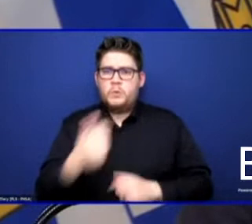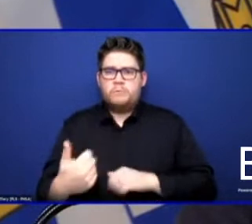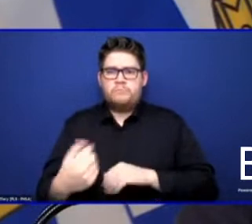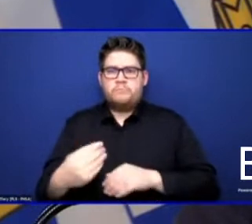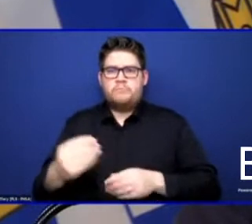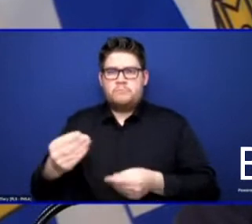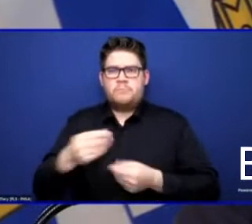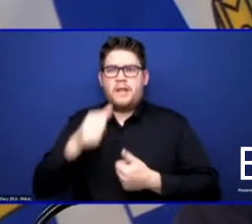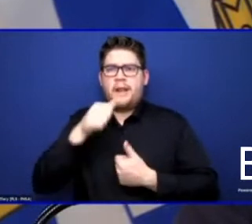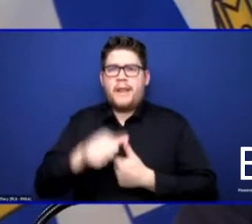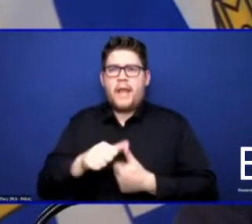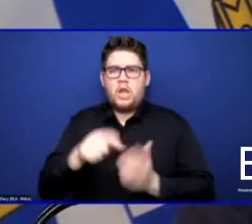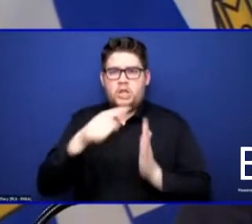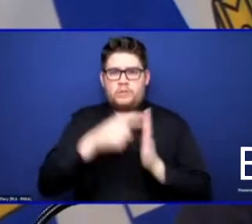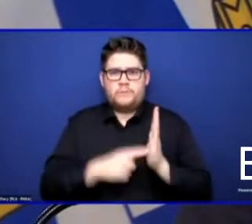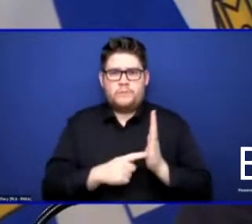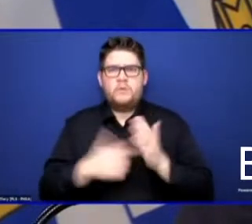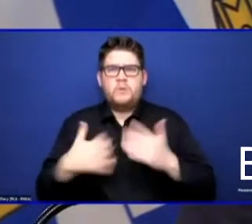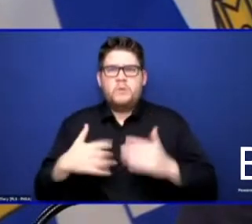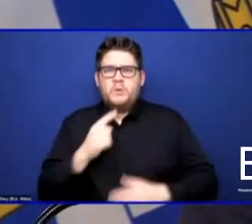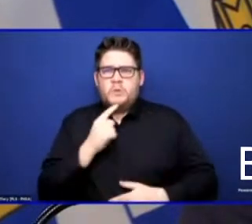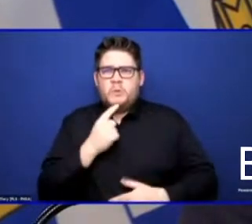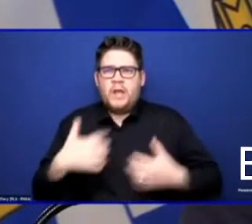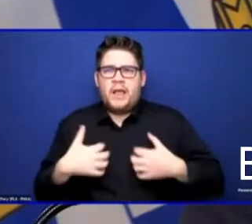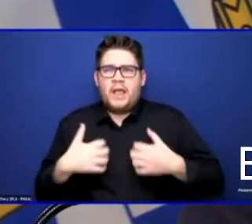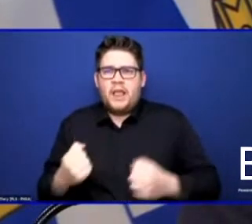book appointments through our Get Vaccinated